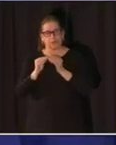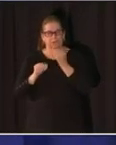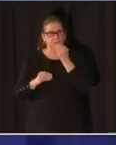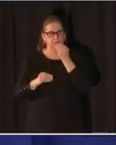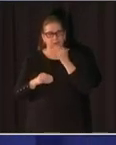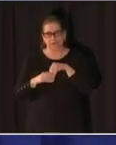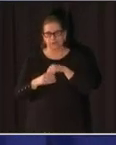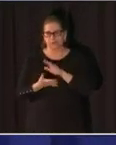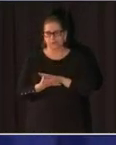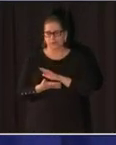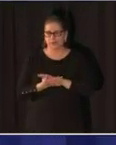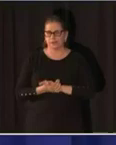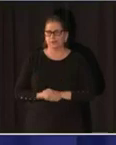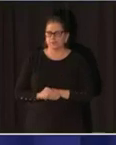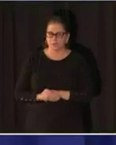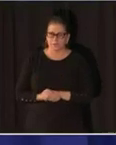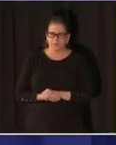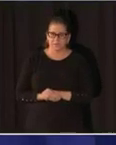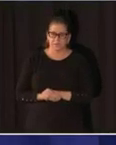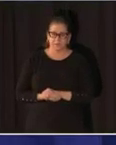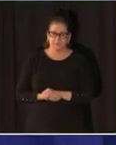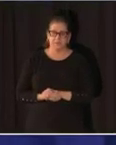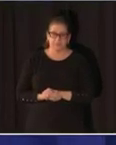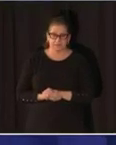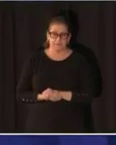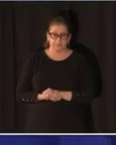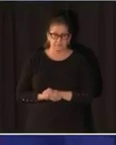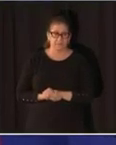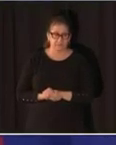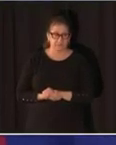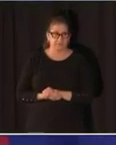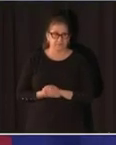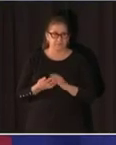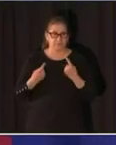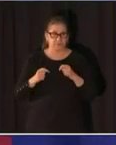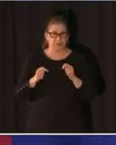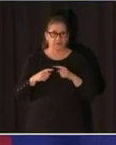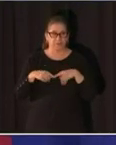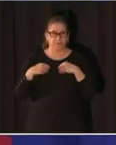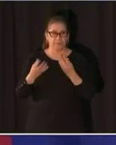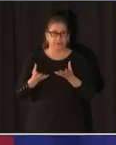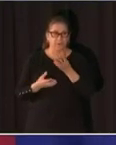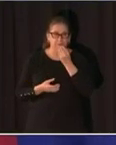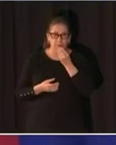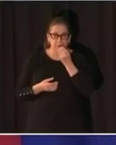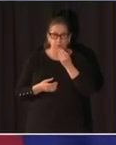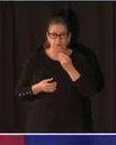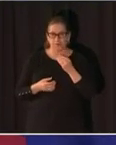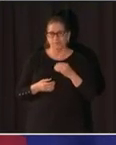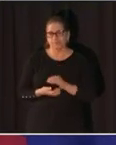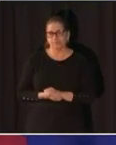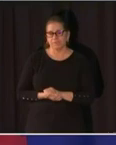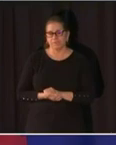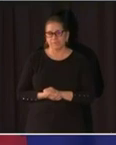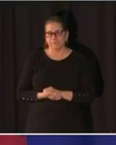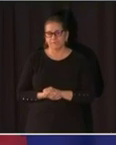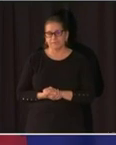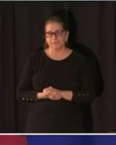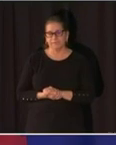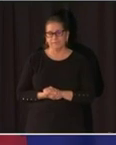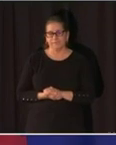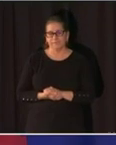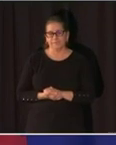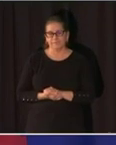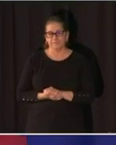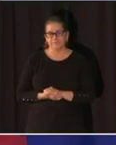food access from the beginning when we announced our early spring